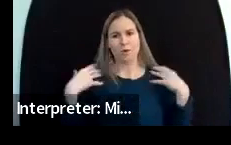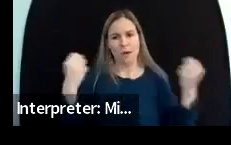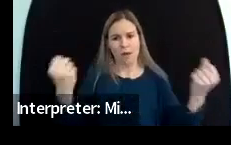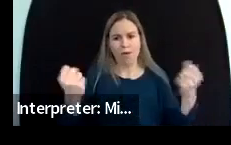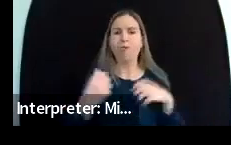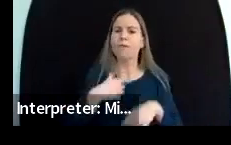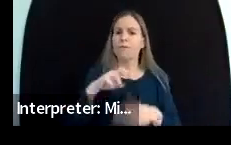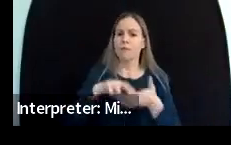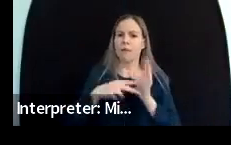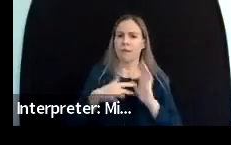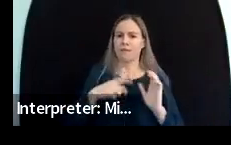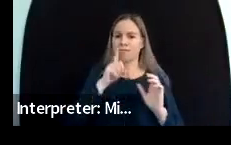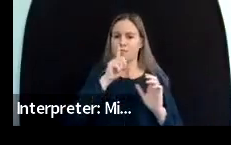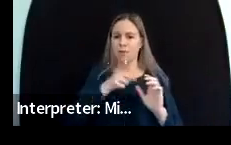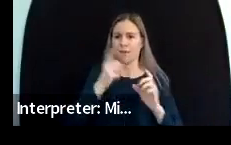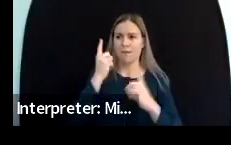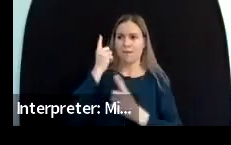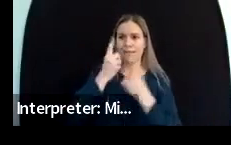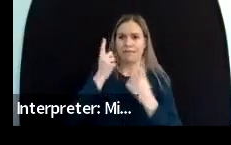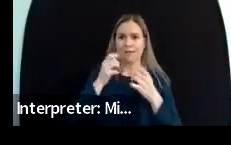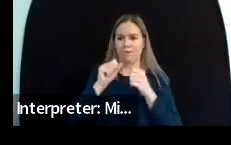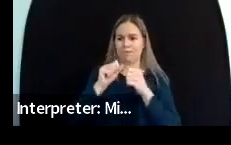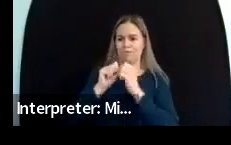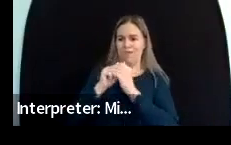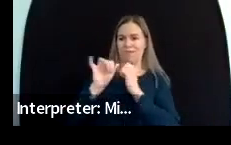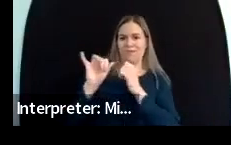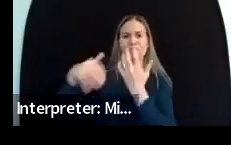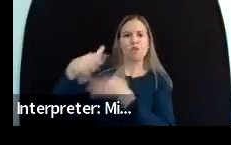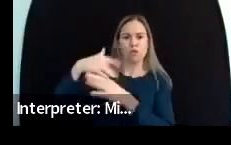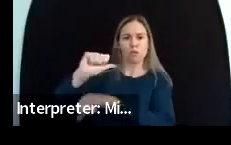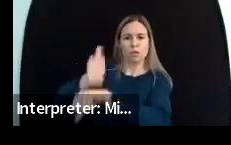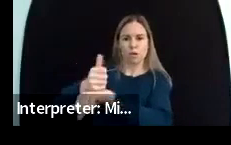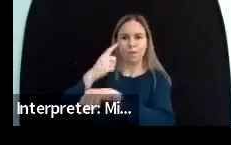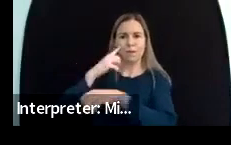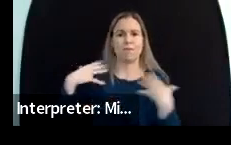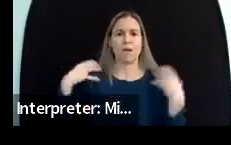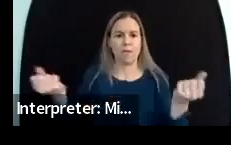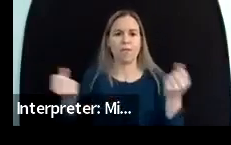is considered, along with all of these other things, a social determinant of health.